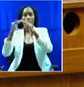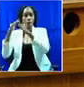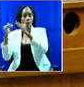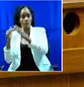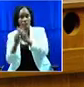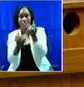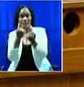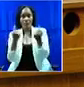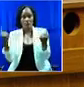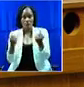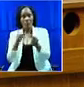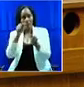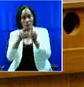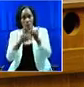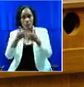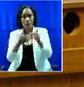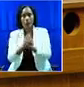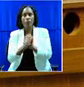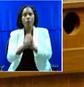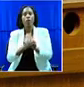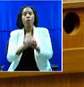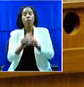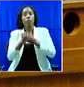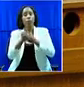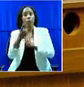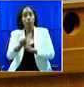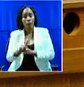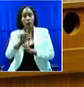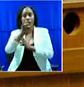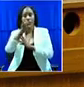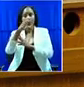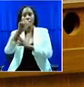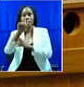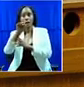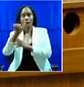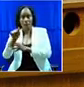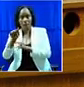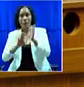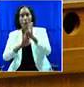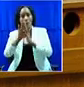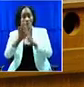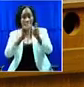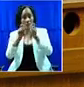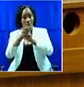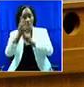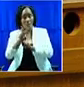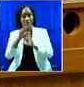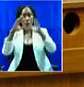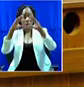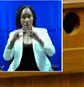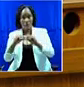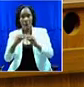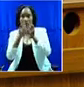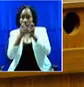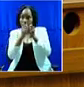being managed, as we know, by ICASA and will promote transformation. It will also reduce costs and increase